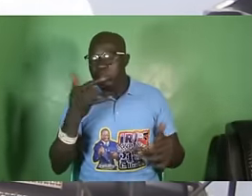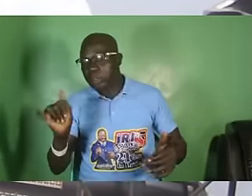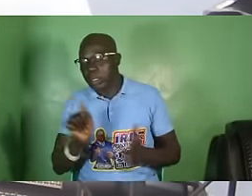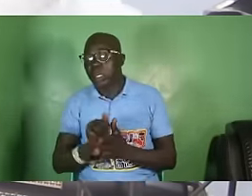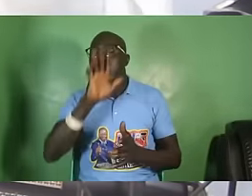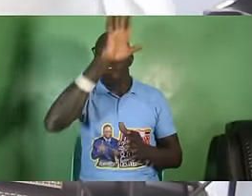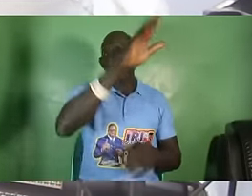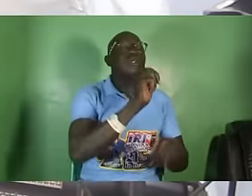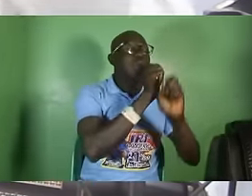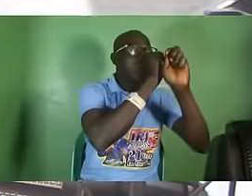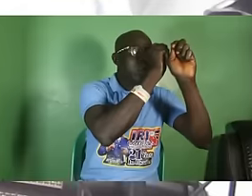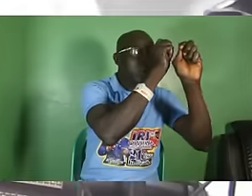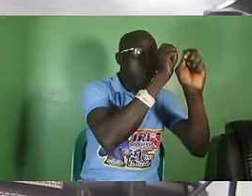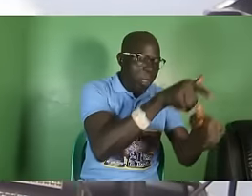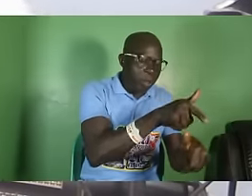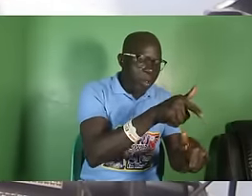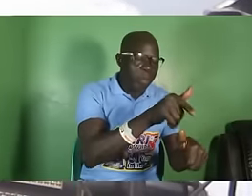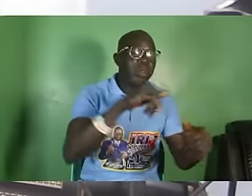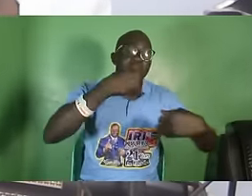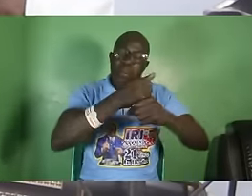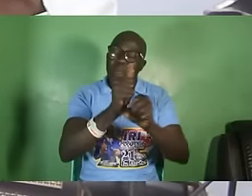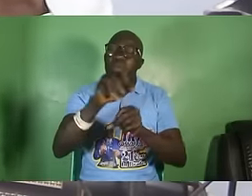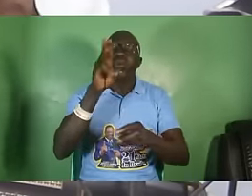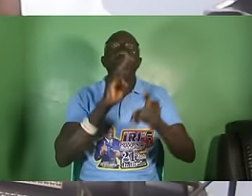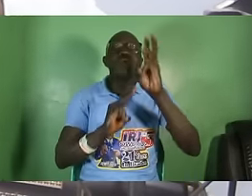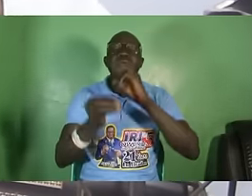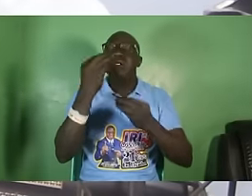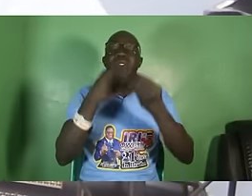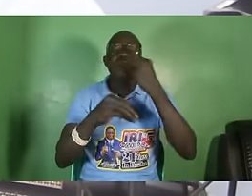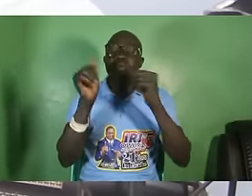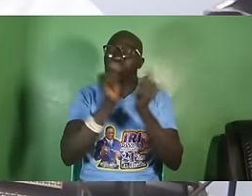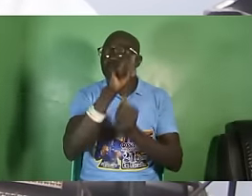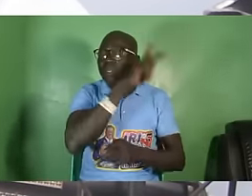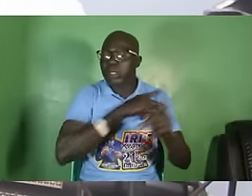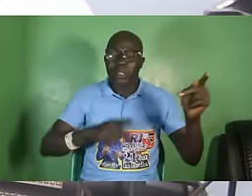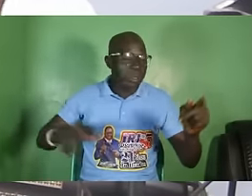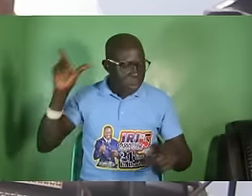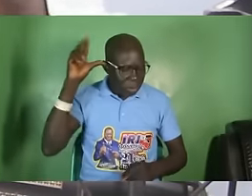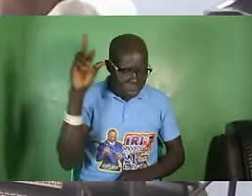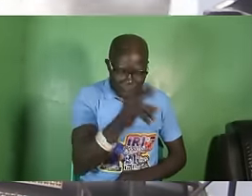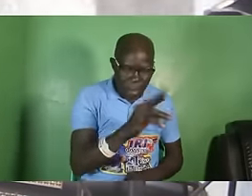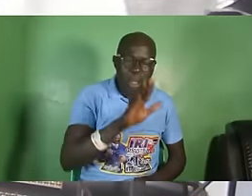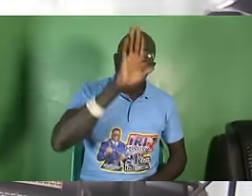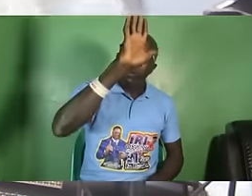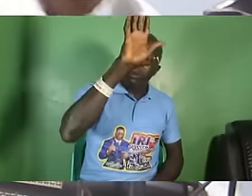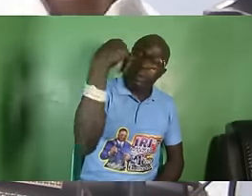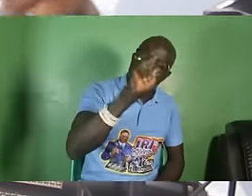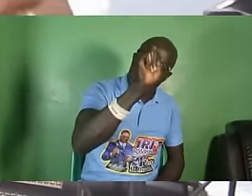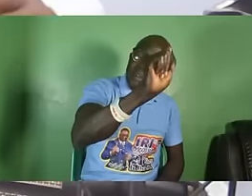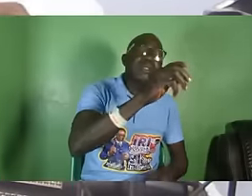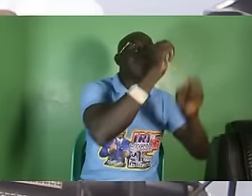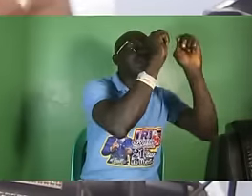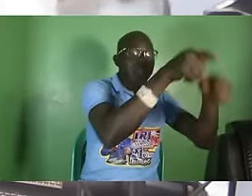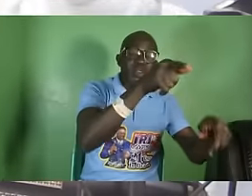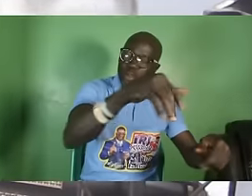He's the king that went to die with the king. Yeah, and God Listen, sir. The